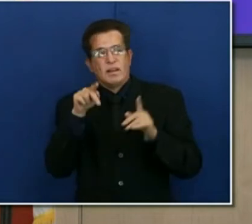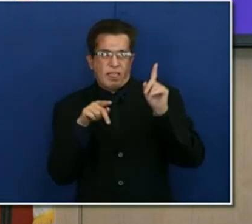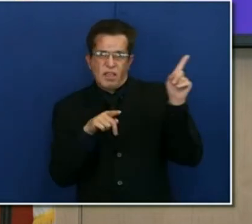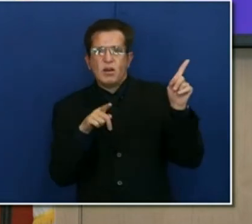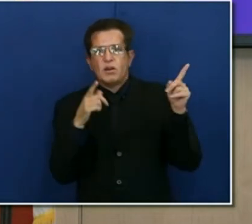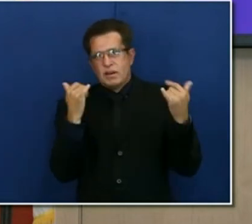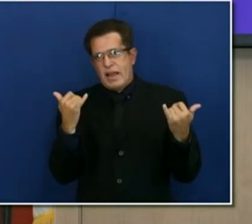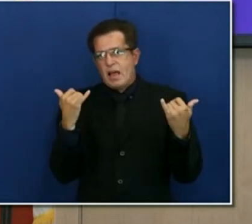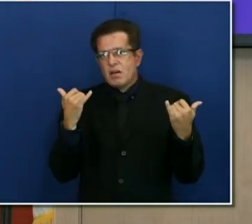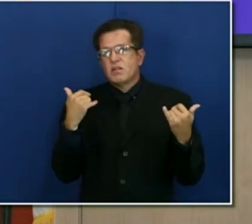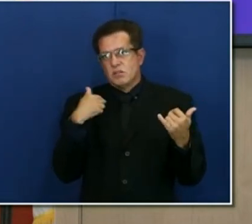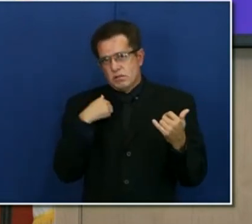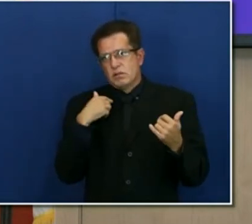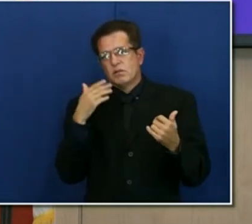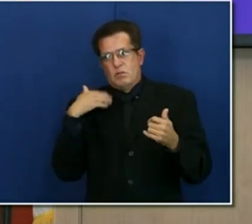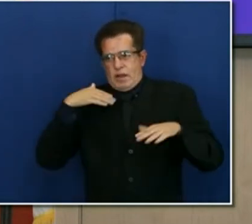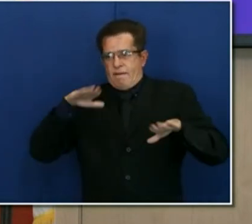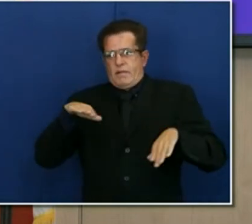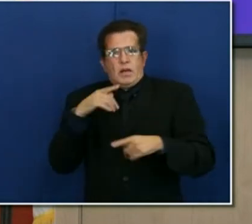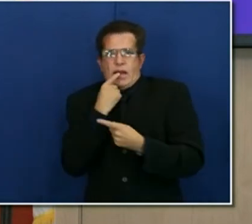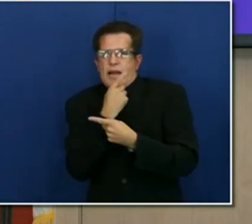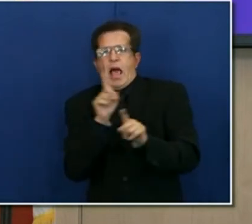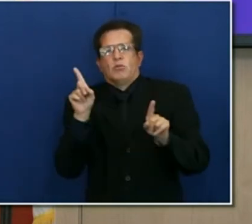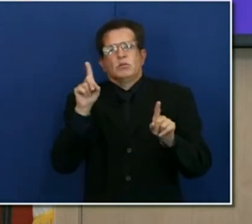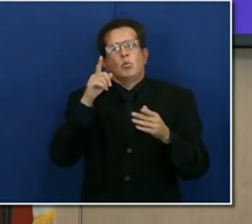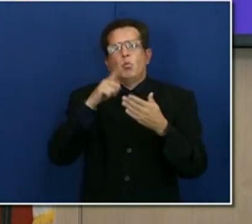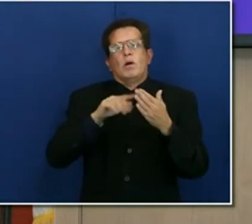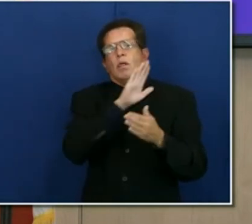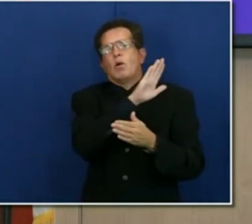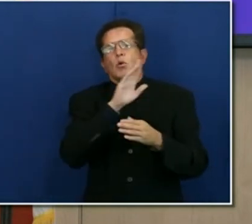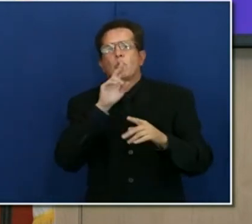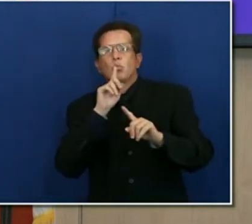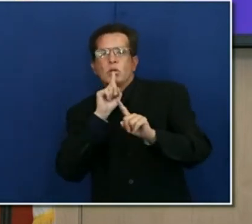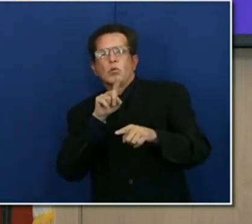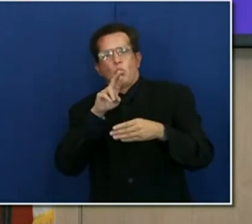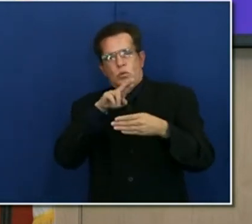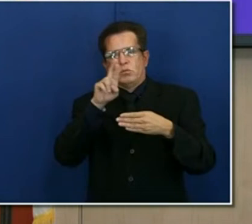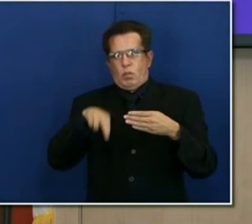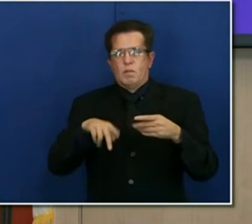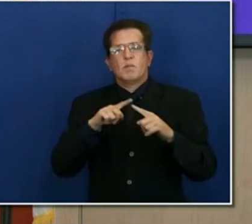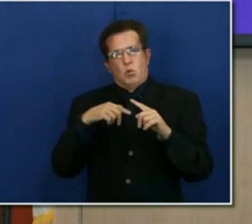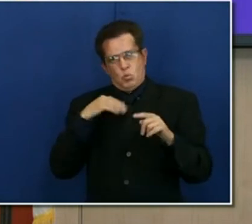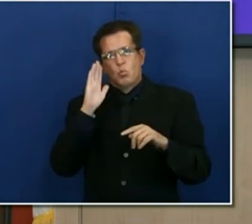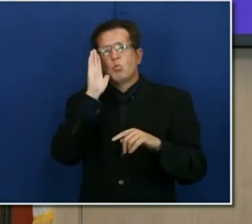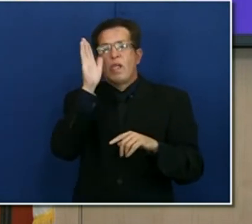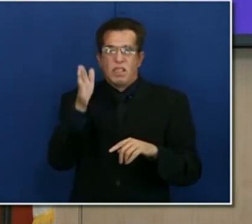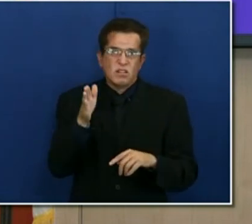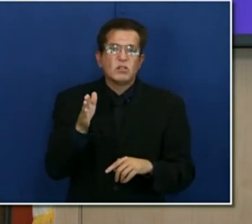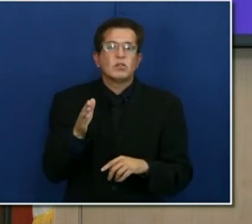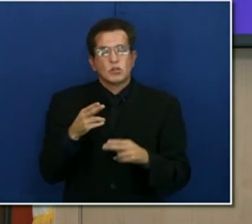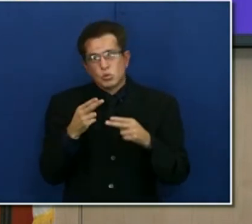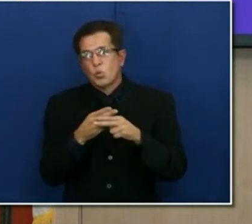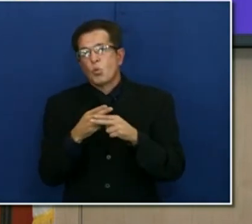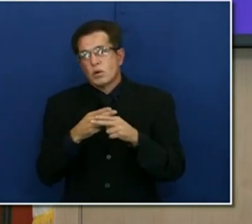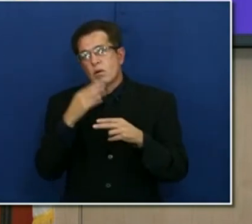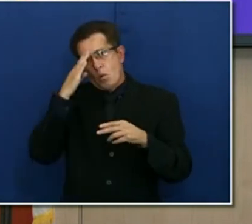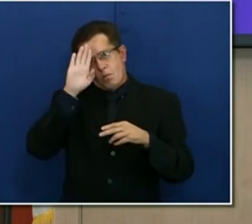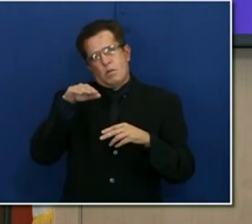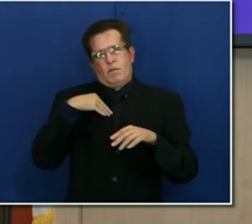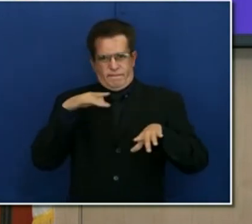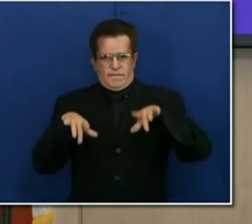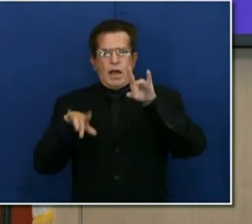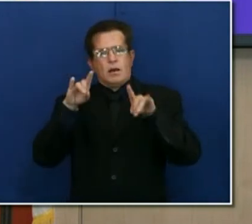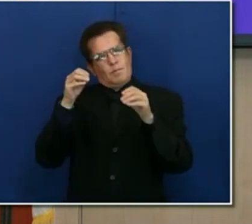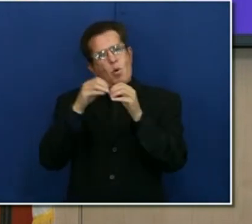to announce those results quite yet, but we should be able to do that soon. But we hope to be able to do this more and